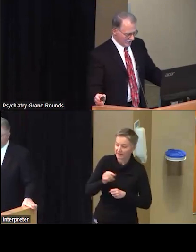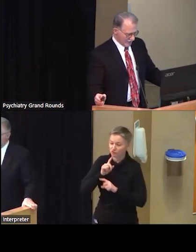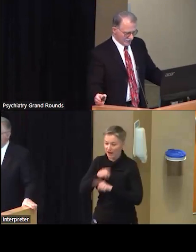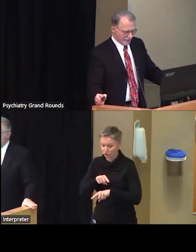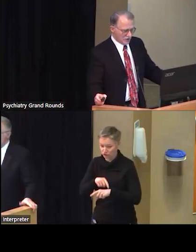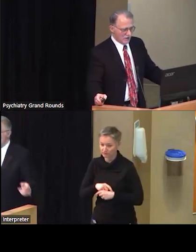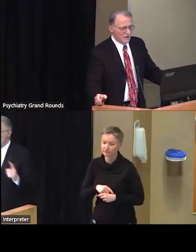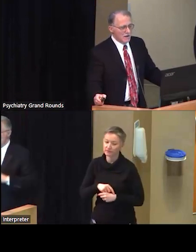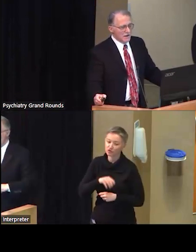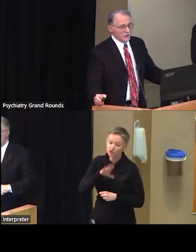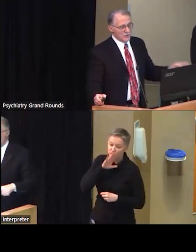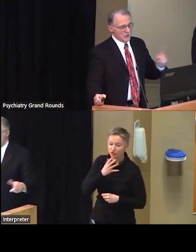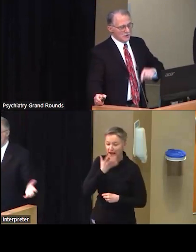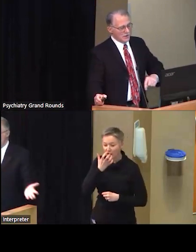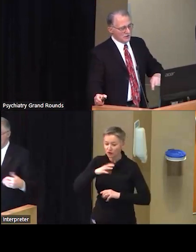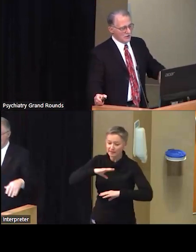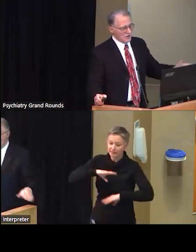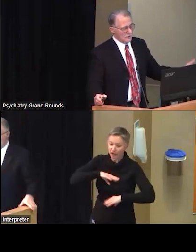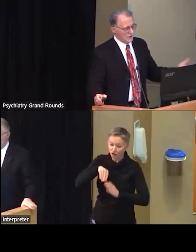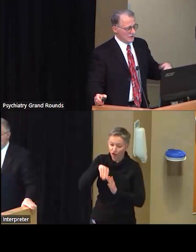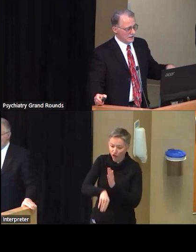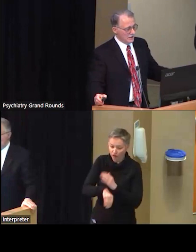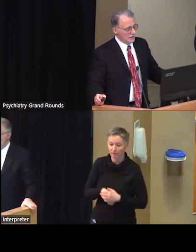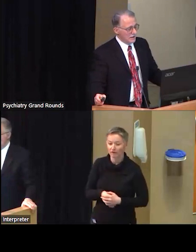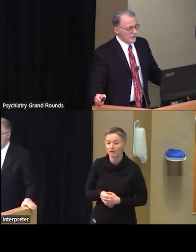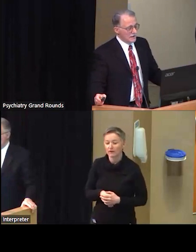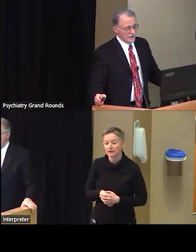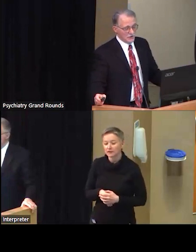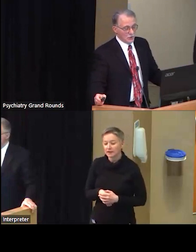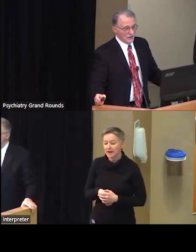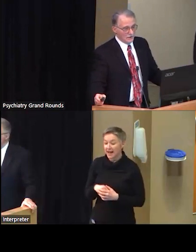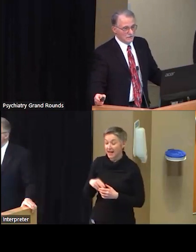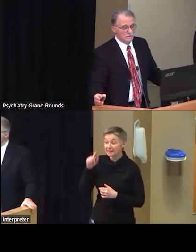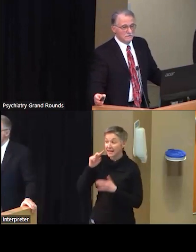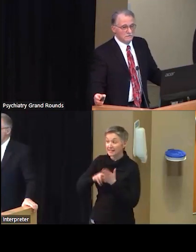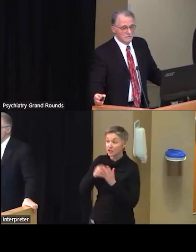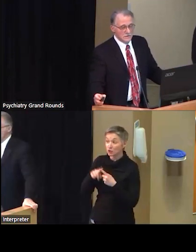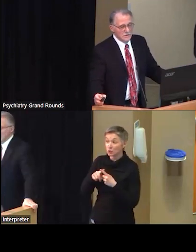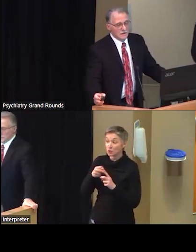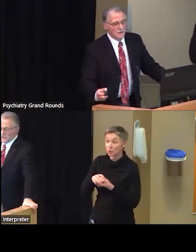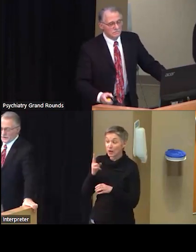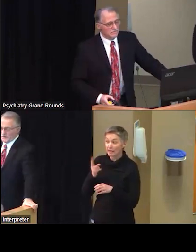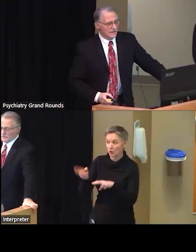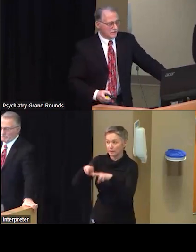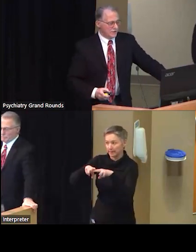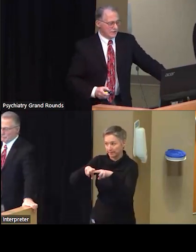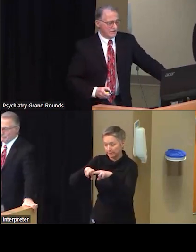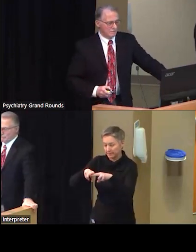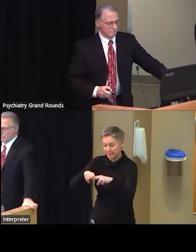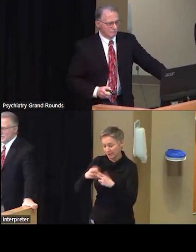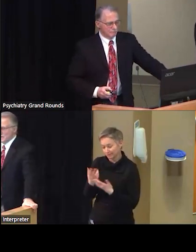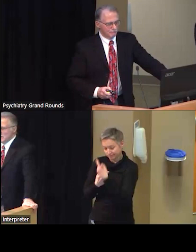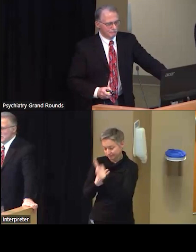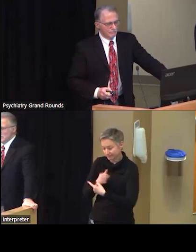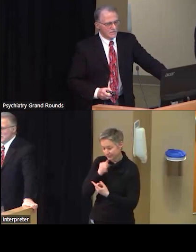frustration, anger, satisfaction. Interpersonal aggression goes up, hostility, intention to quit. All not good